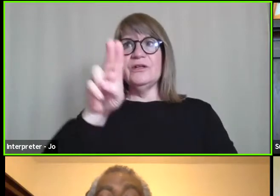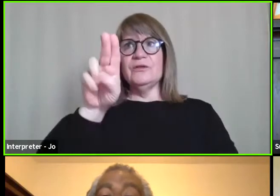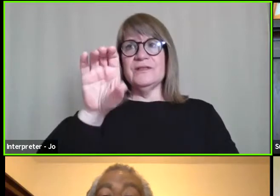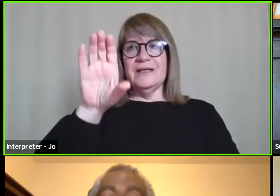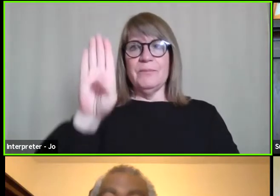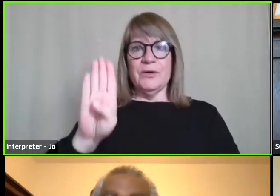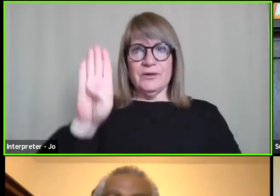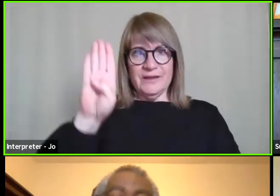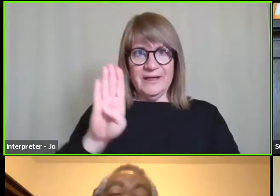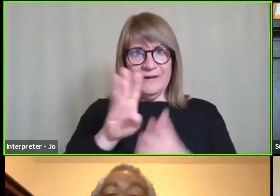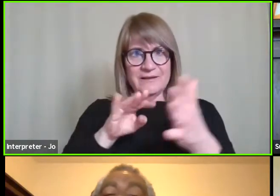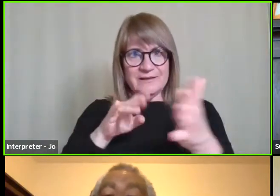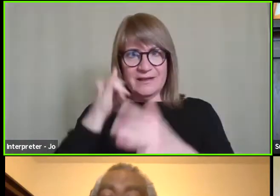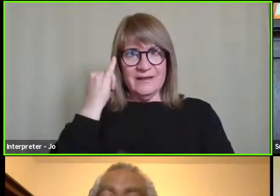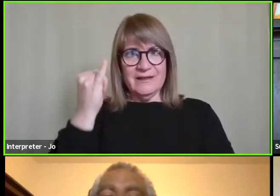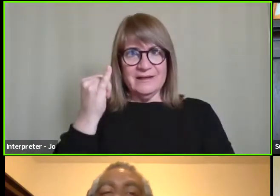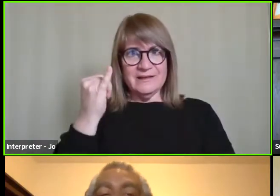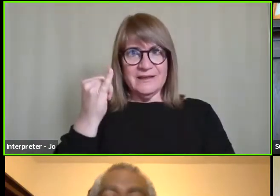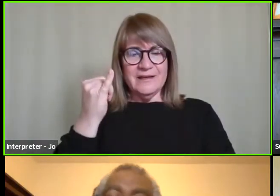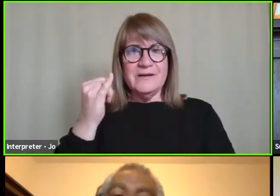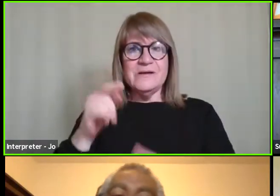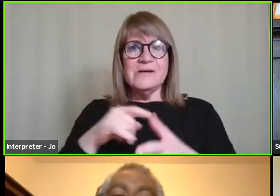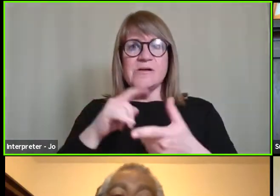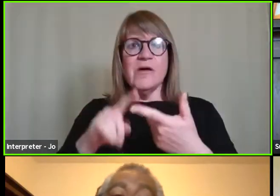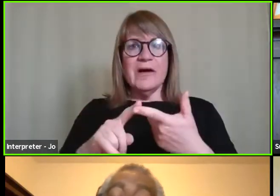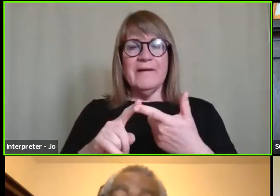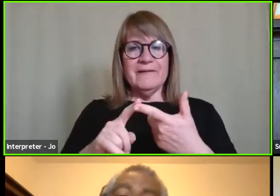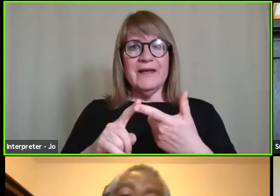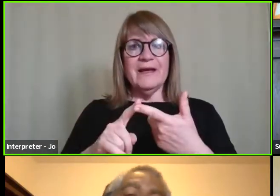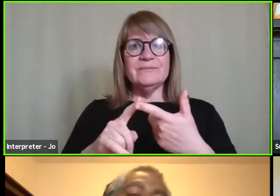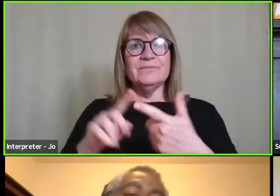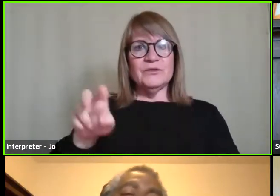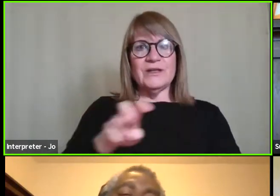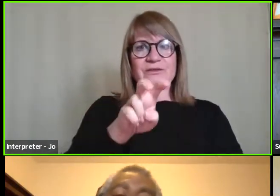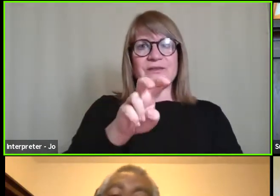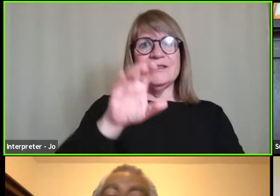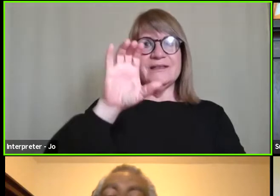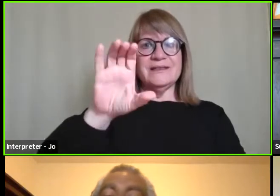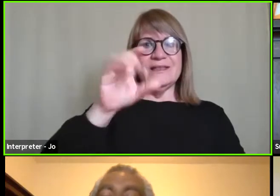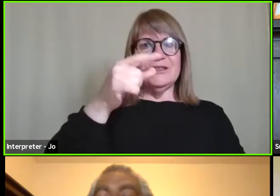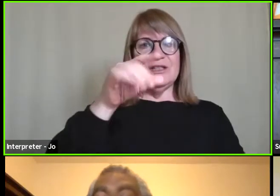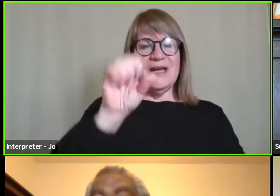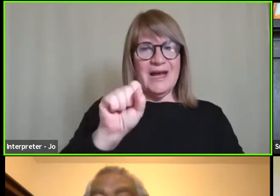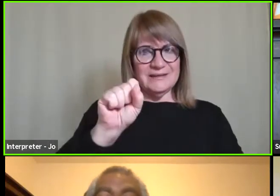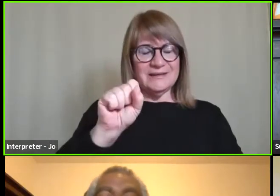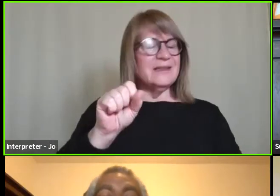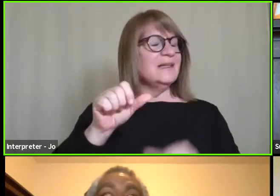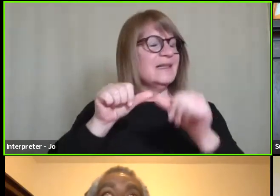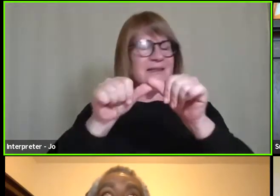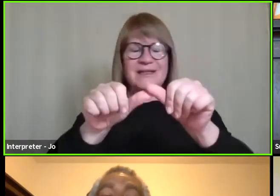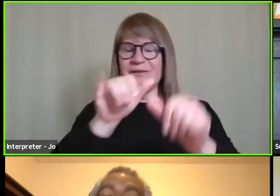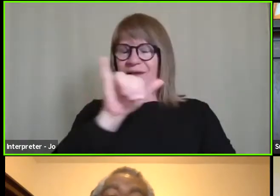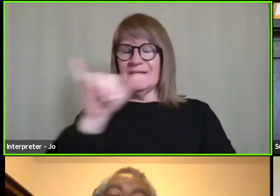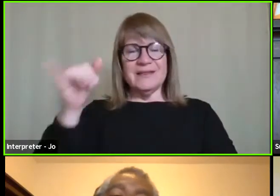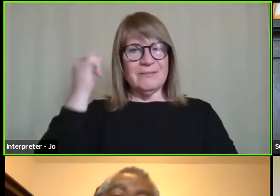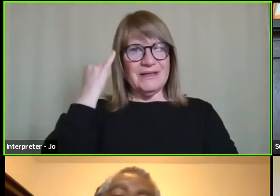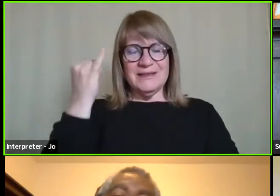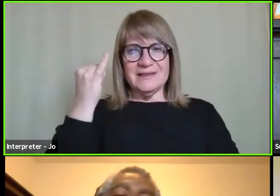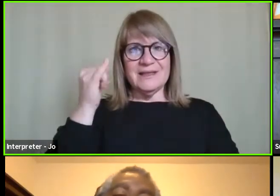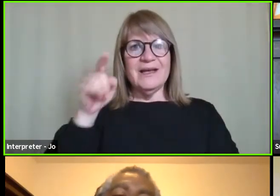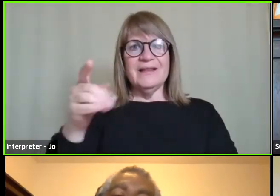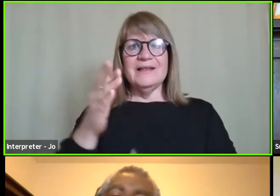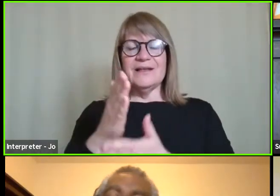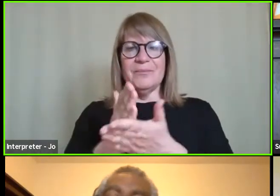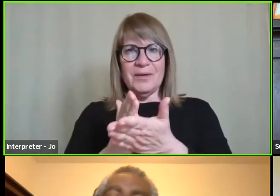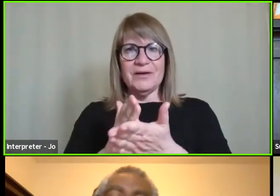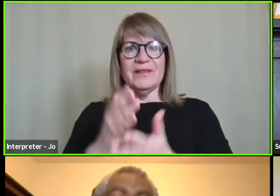ideas and turned at cgs to continue those ideas and even moving forward these are part of his um the ideas that are going to be part